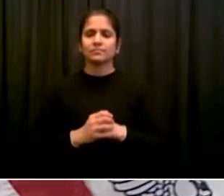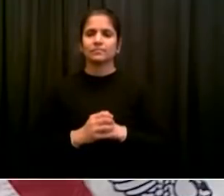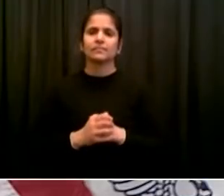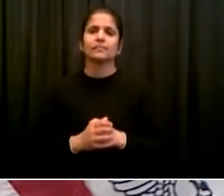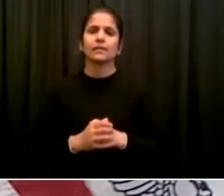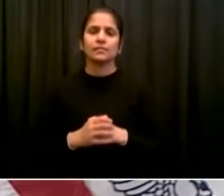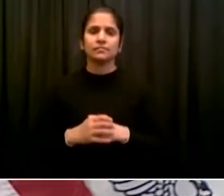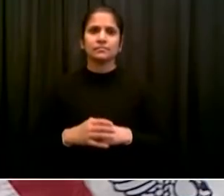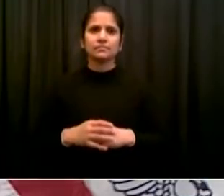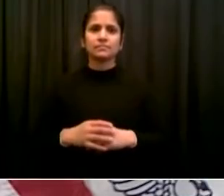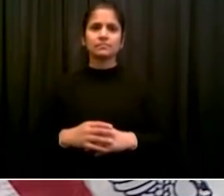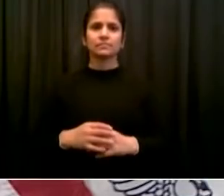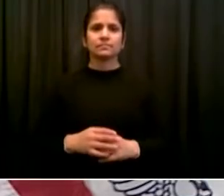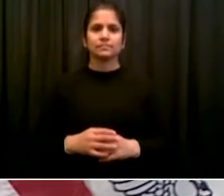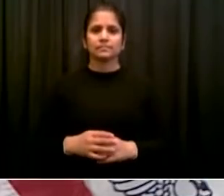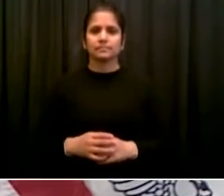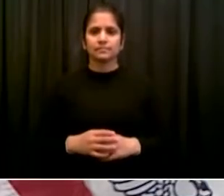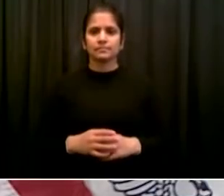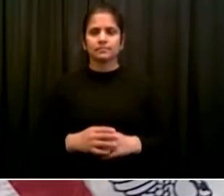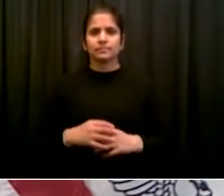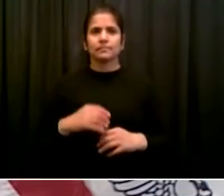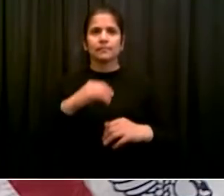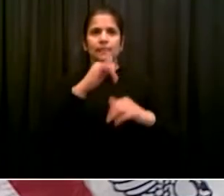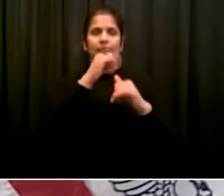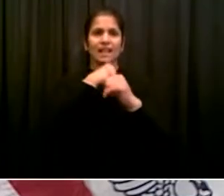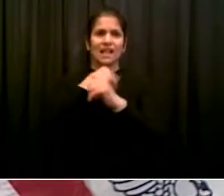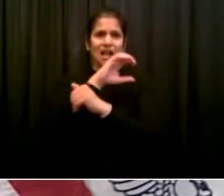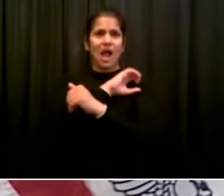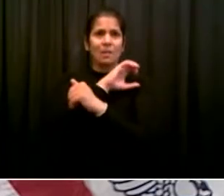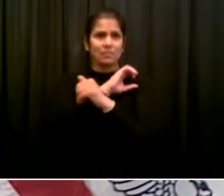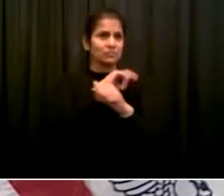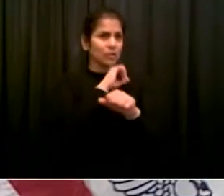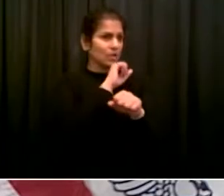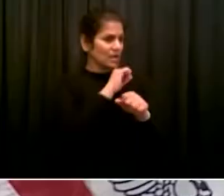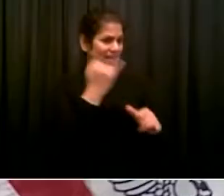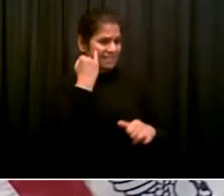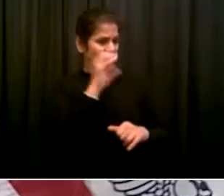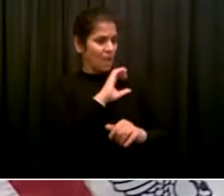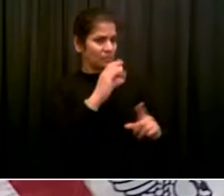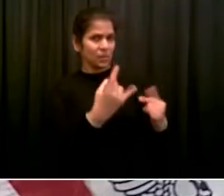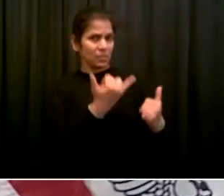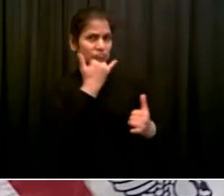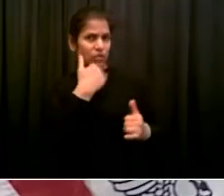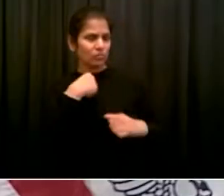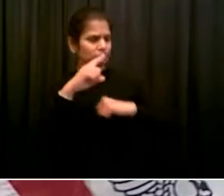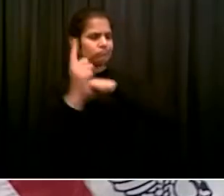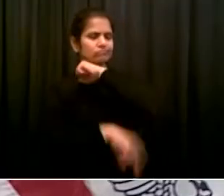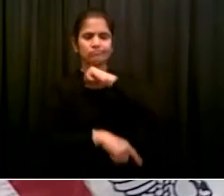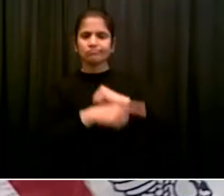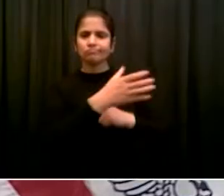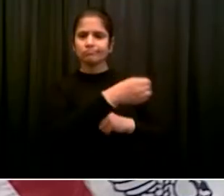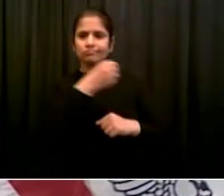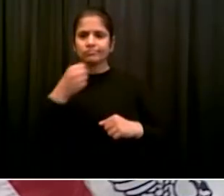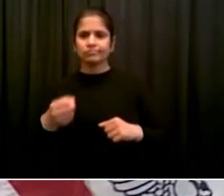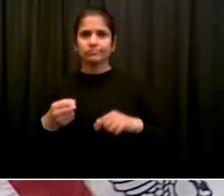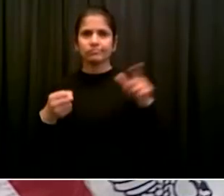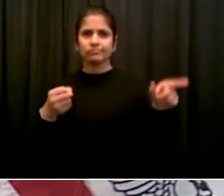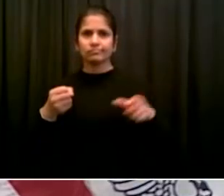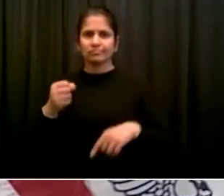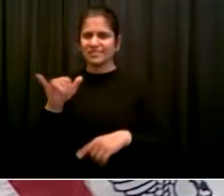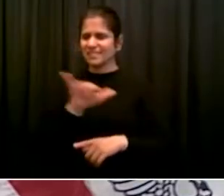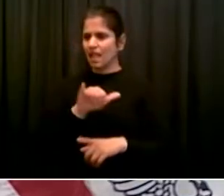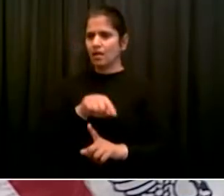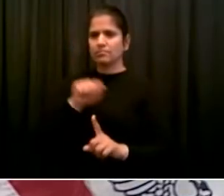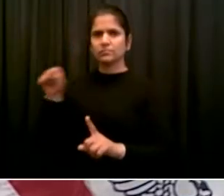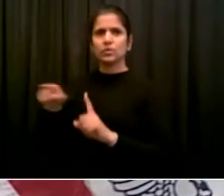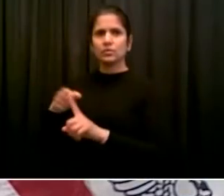wrong, if a law enforcement officer does something wrong, that they're going to be held accountable just like a member of the public would be. And they want to know